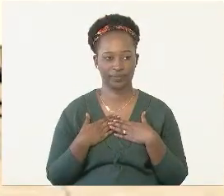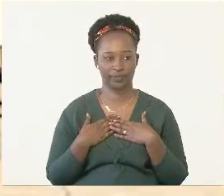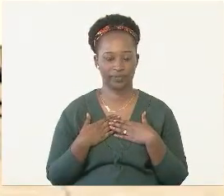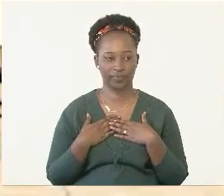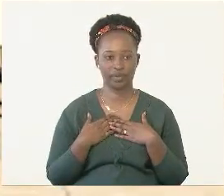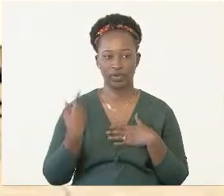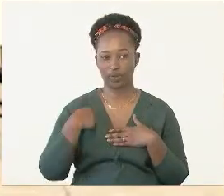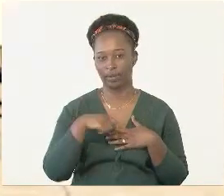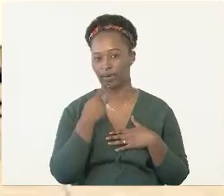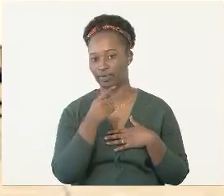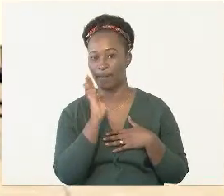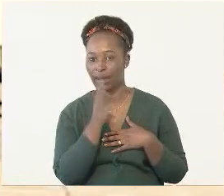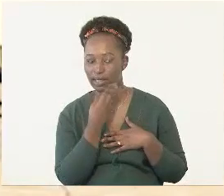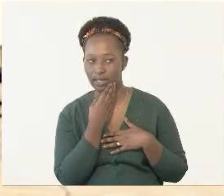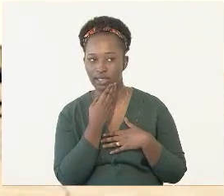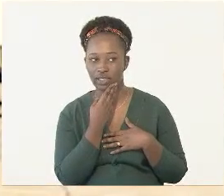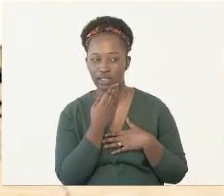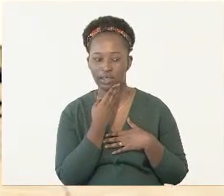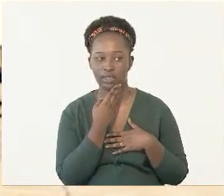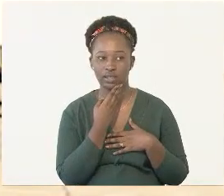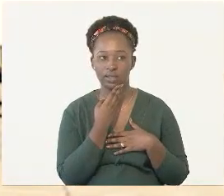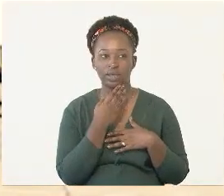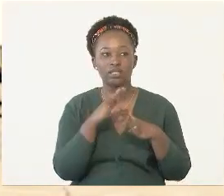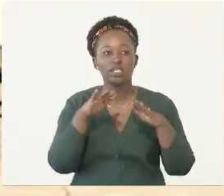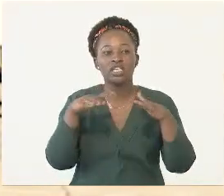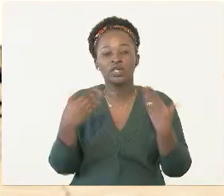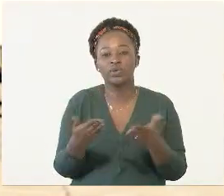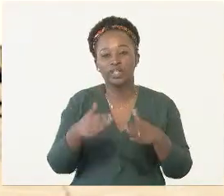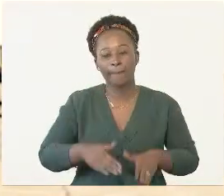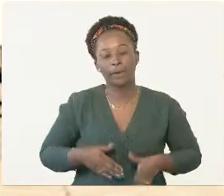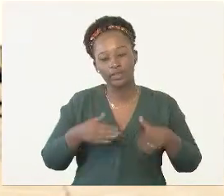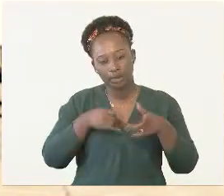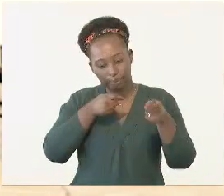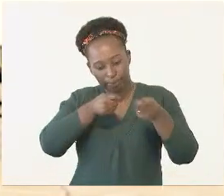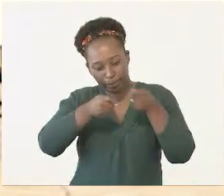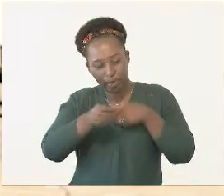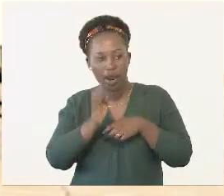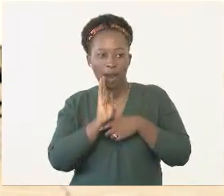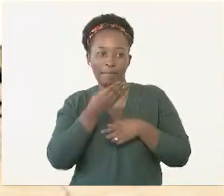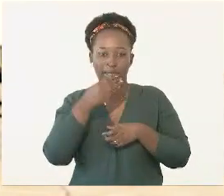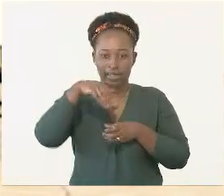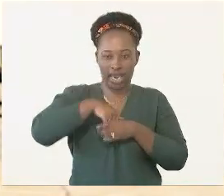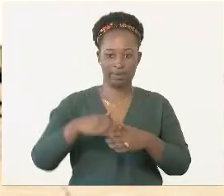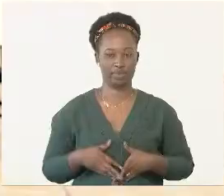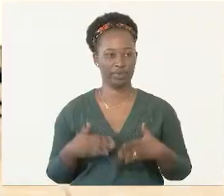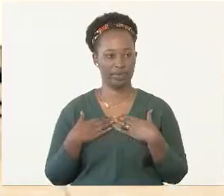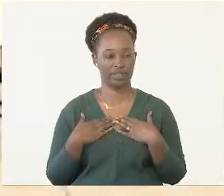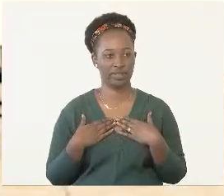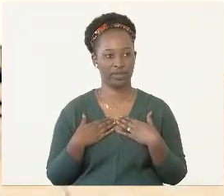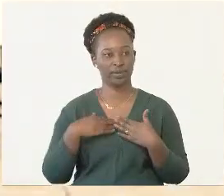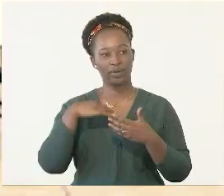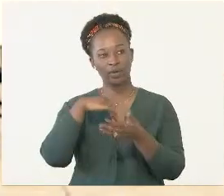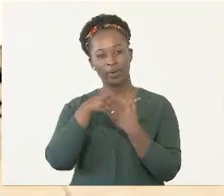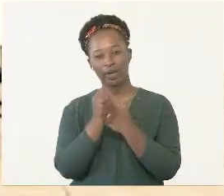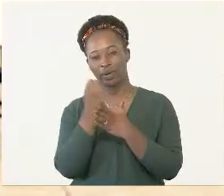So we talked about water. Who can remind me, how does the body regulate the amount of water in the body? Because if there